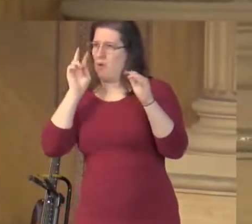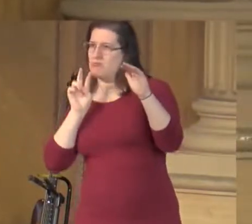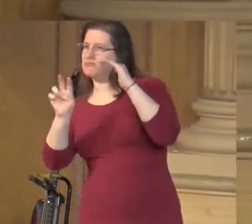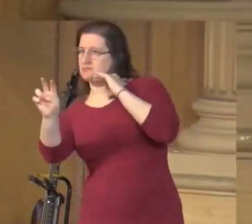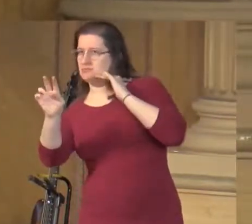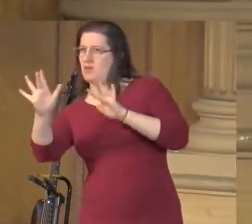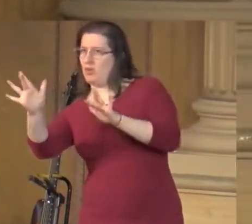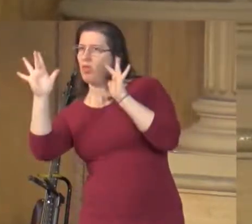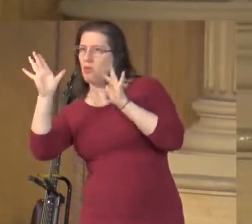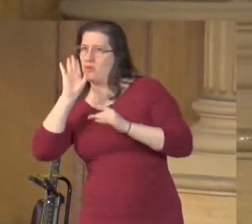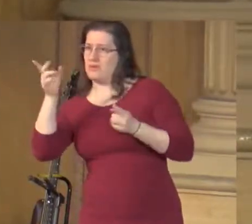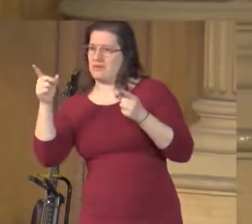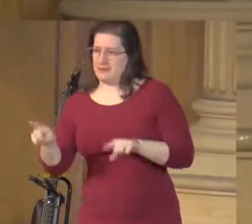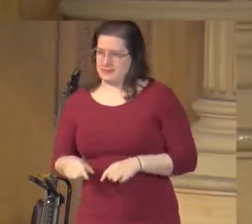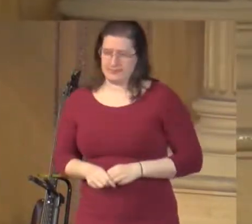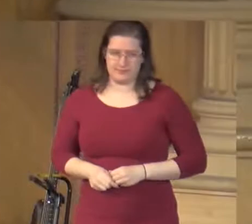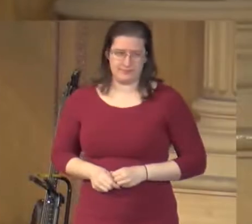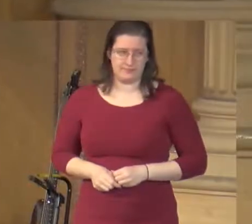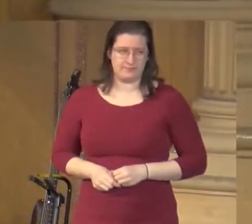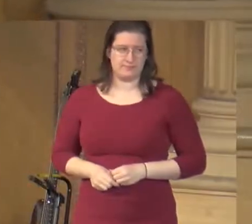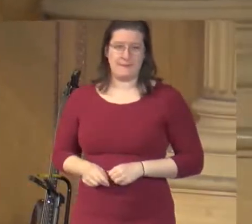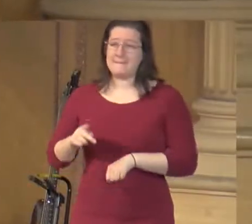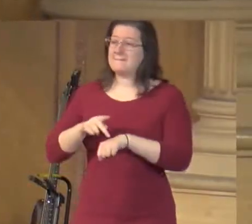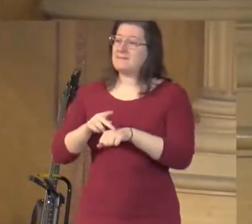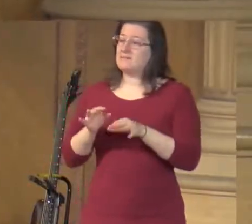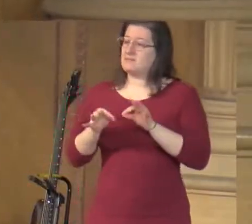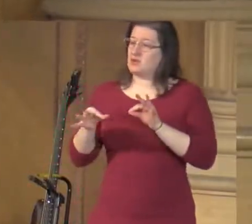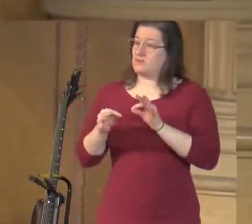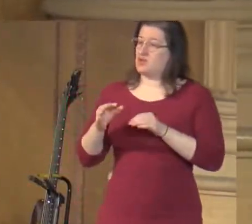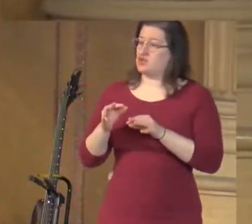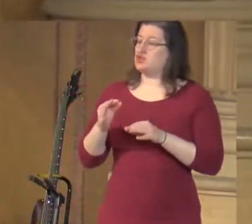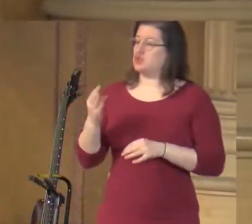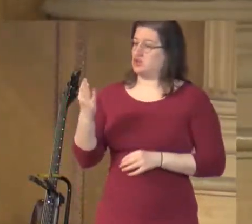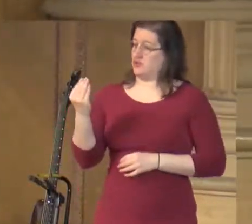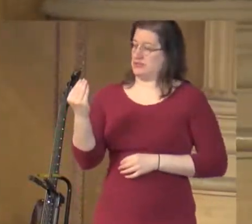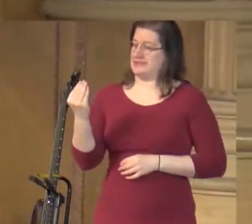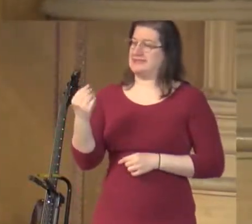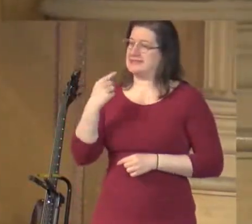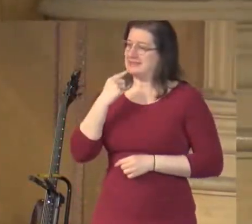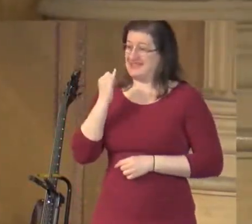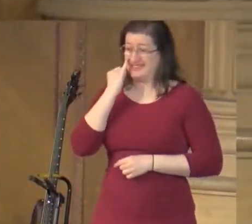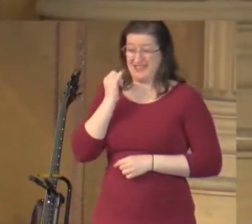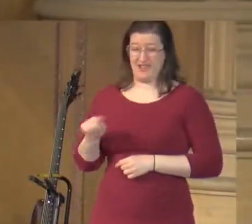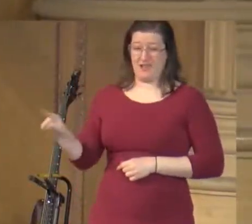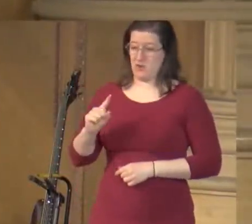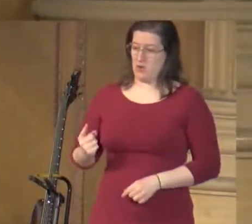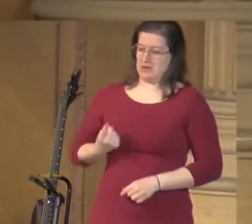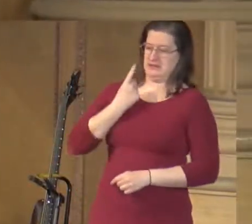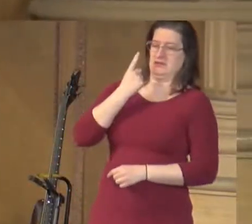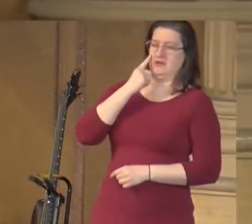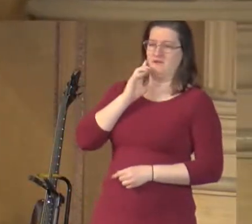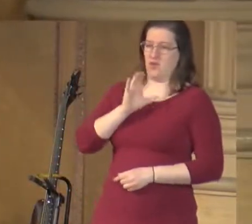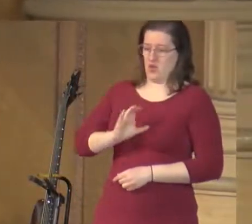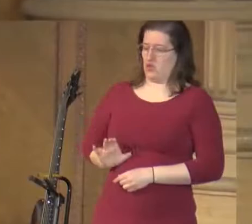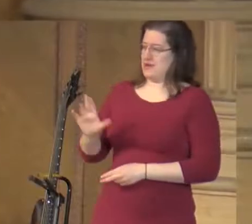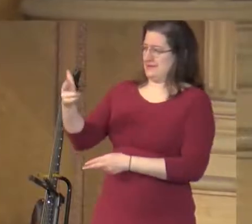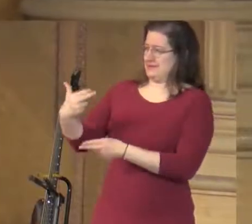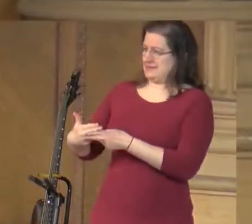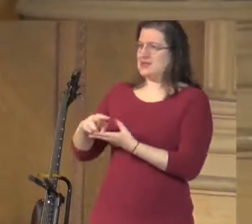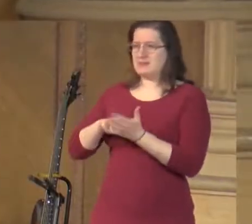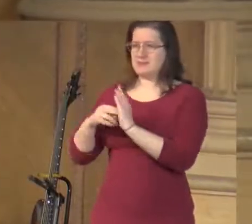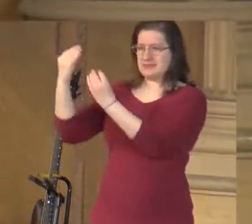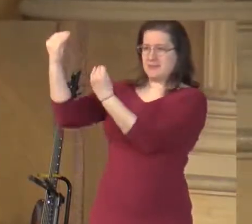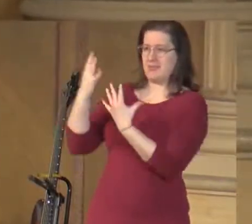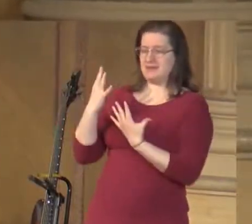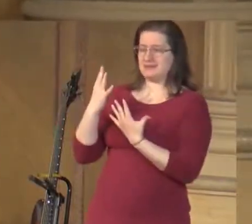Then he specifically mentions being insulted for Christ in verse 14. He says, if you're insulted for the name of Christ, you are blessed because the spirit